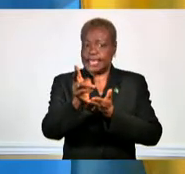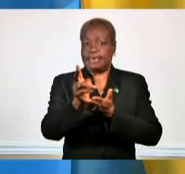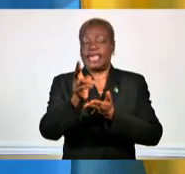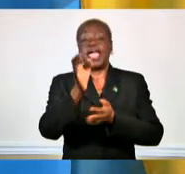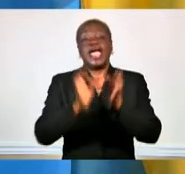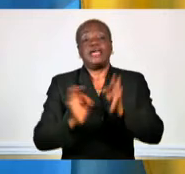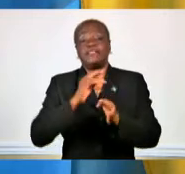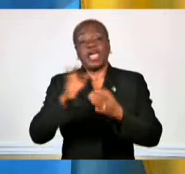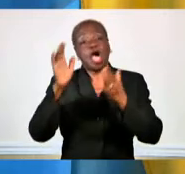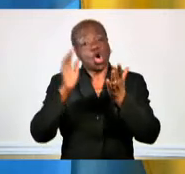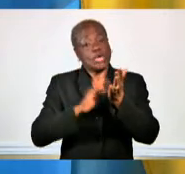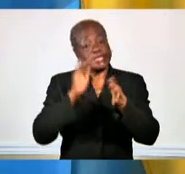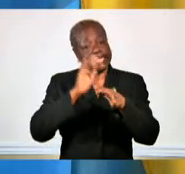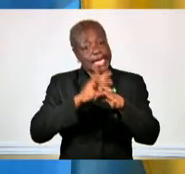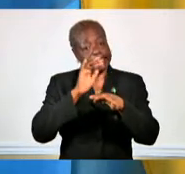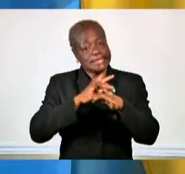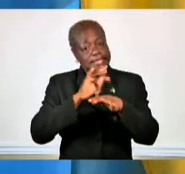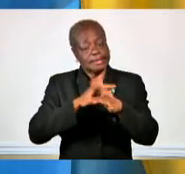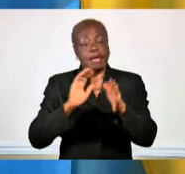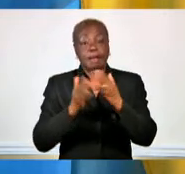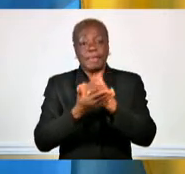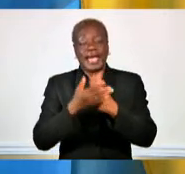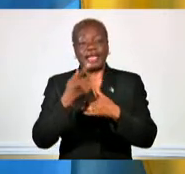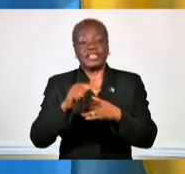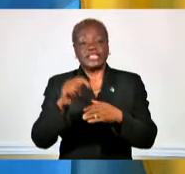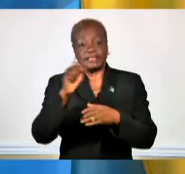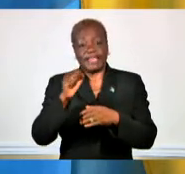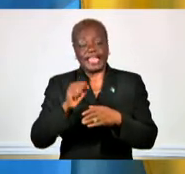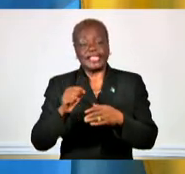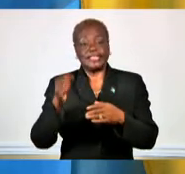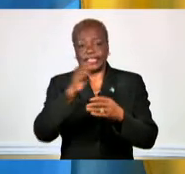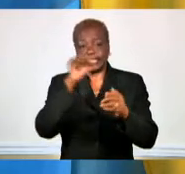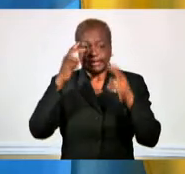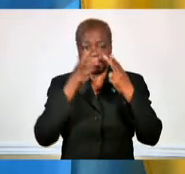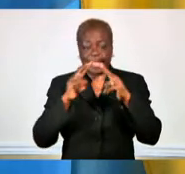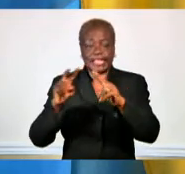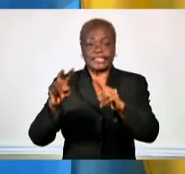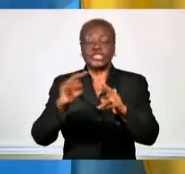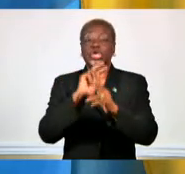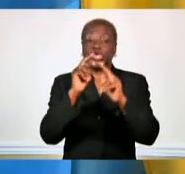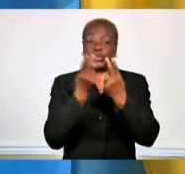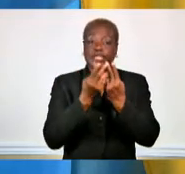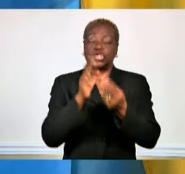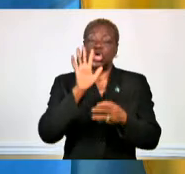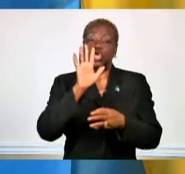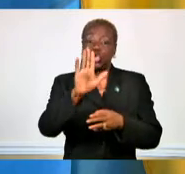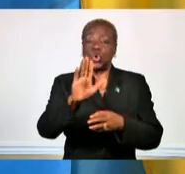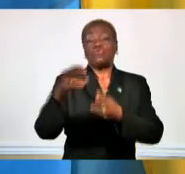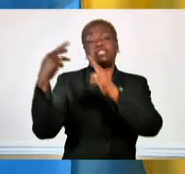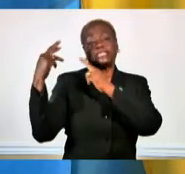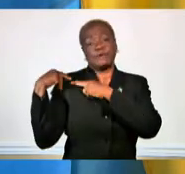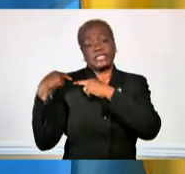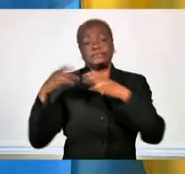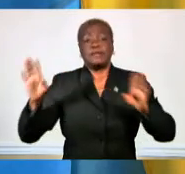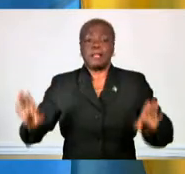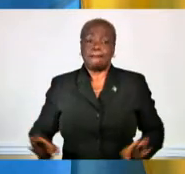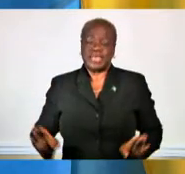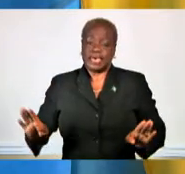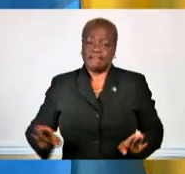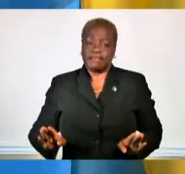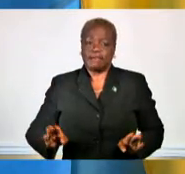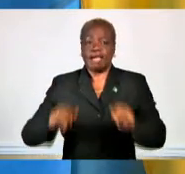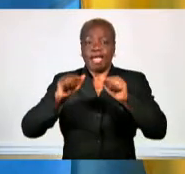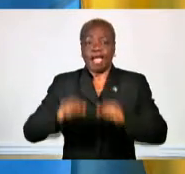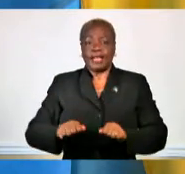are contacted by the surveillance unit. Your responsible behavior can